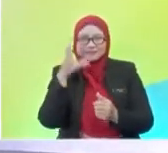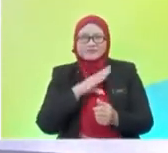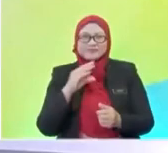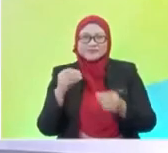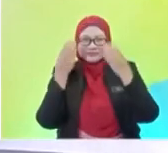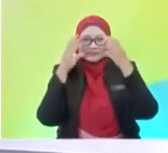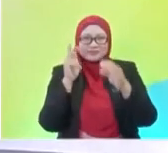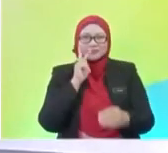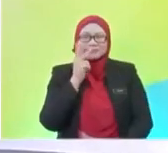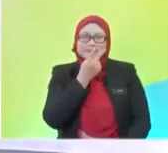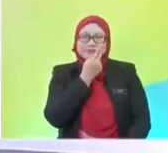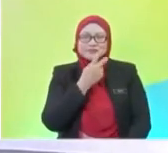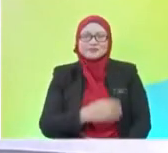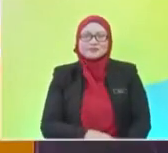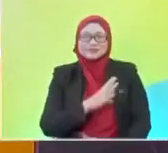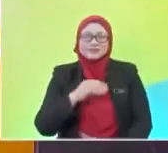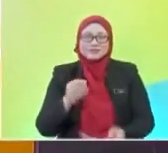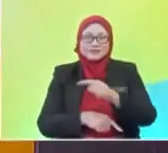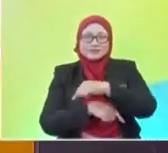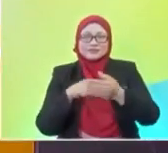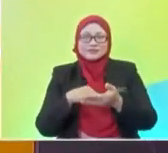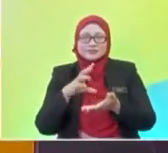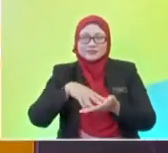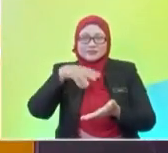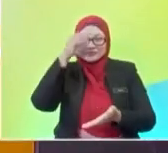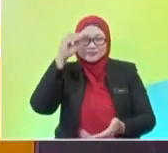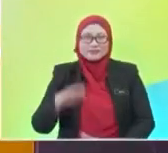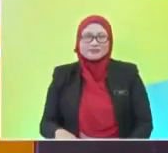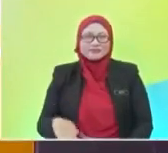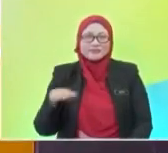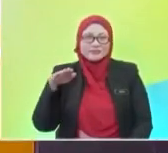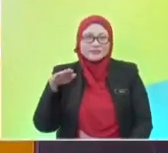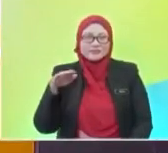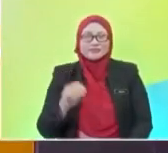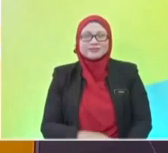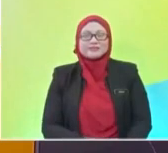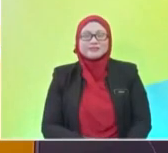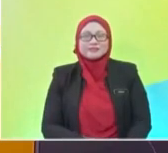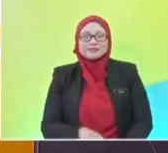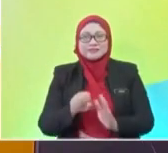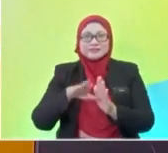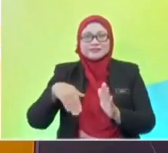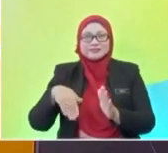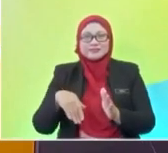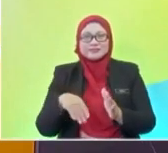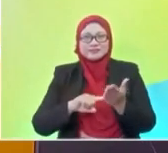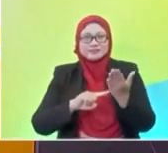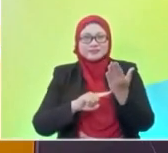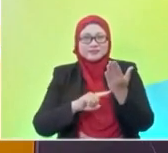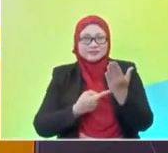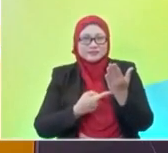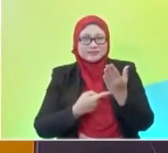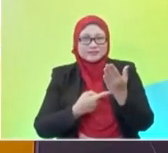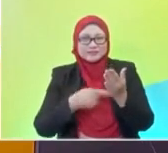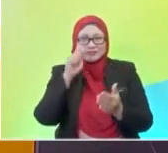well as Miss Kenanga. And today we are learning about floods. So before we start today's class, I want to ask all my